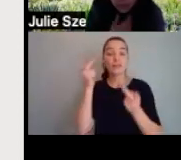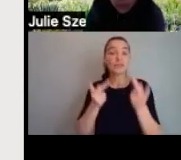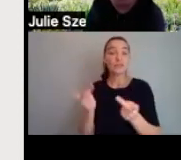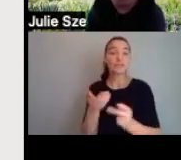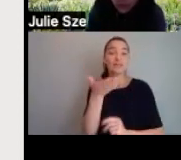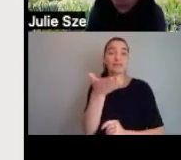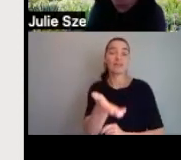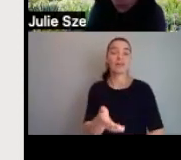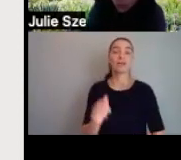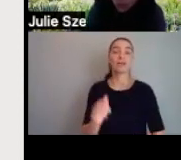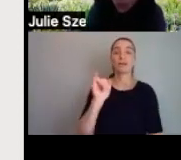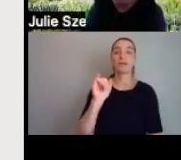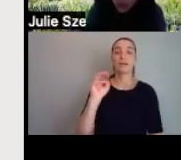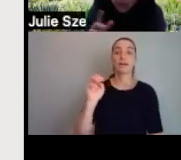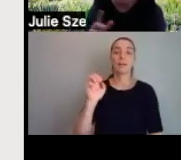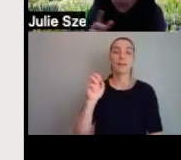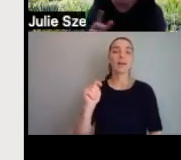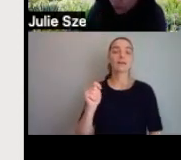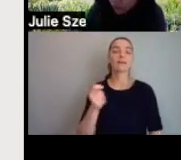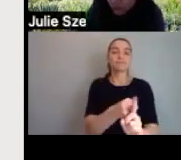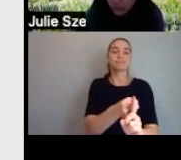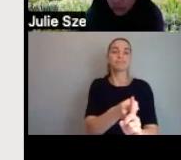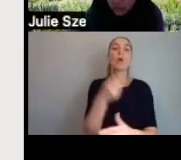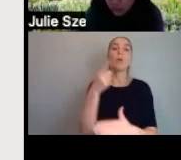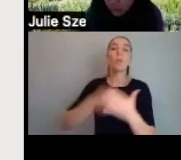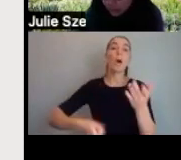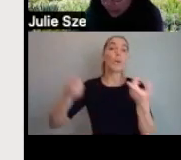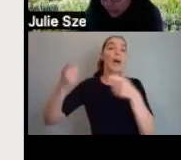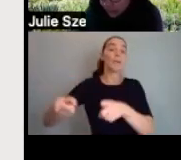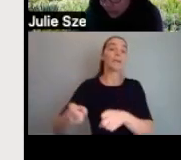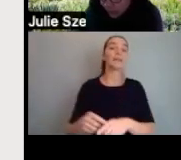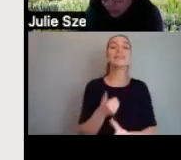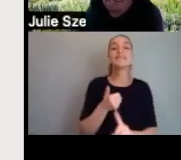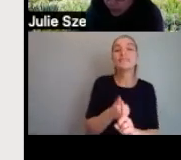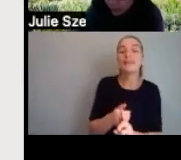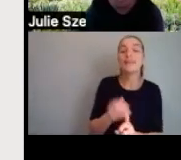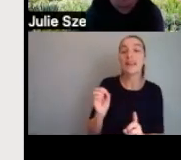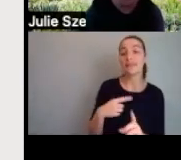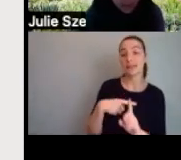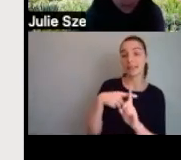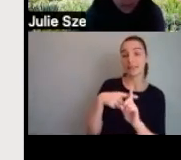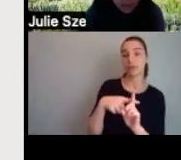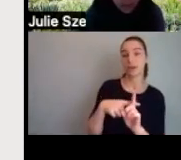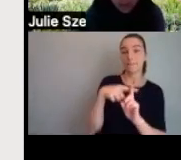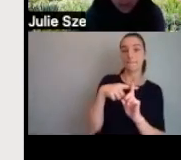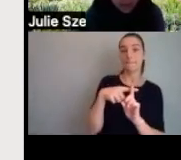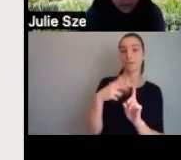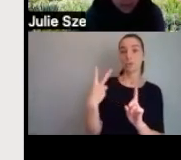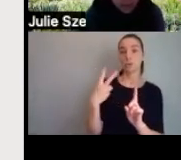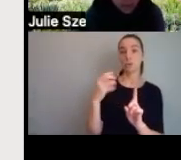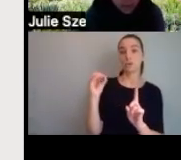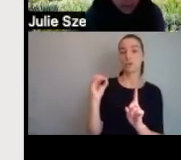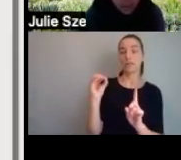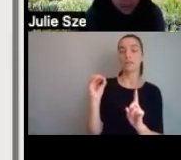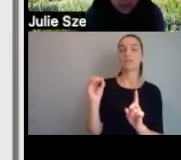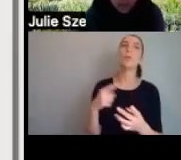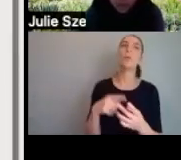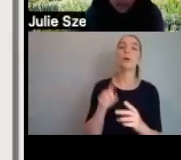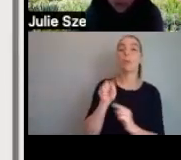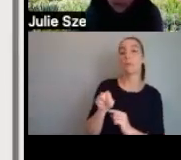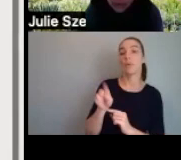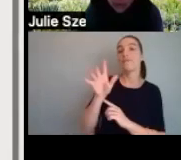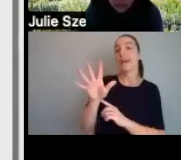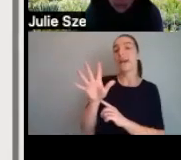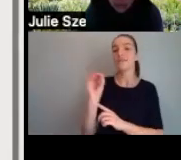from the British geographer of what will happen at two degrees, 1.55, et cetera. Um, okay, so